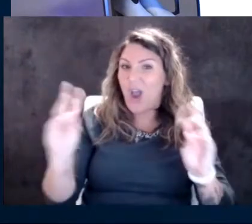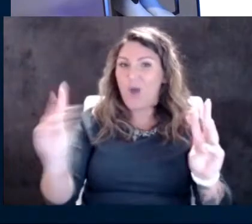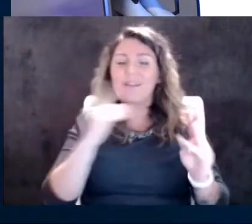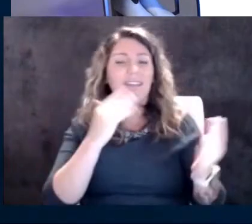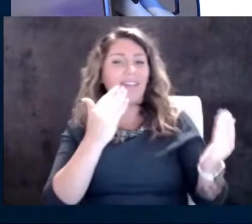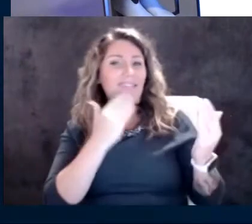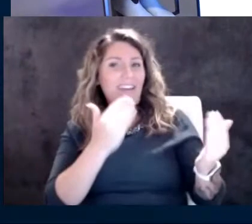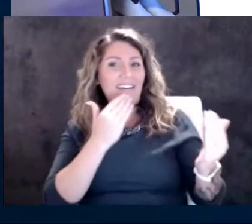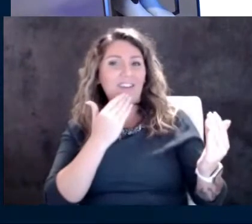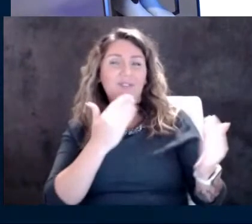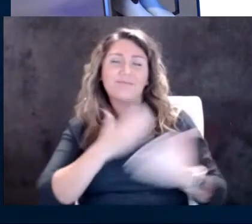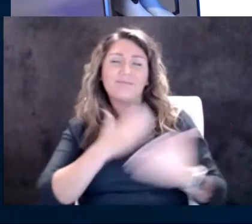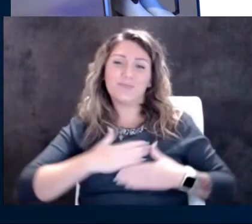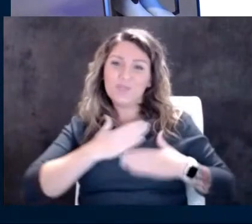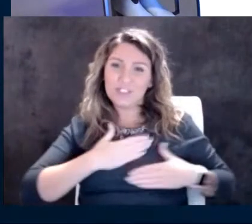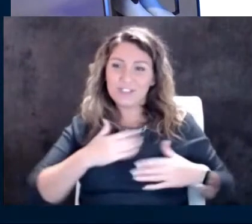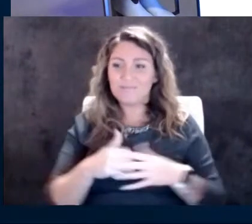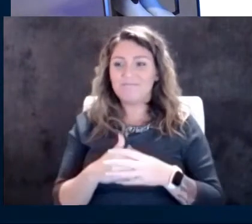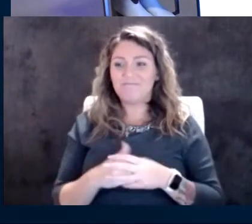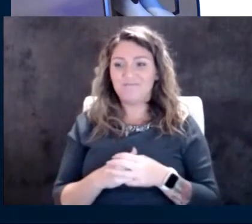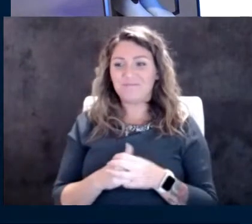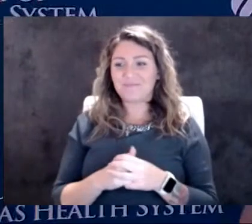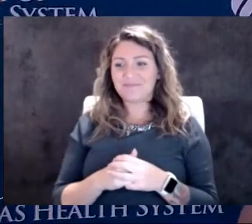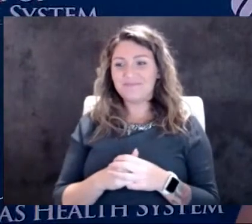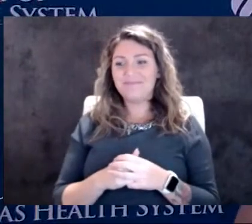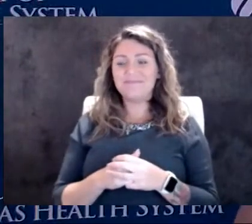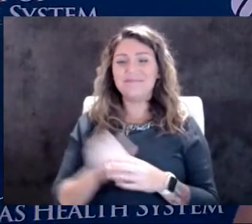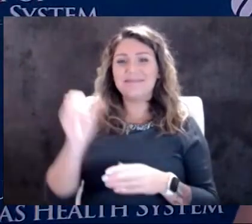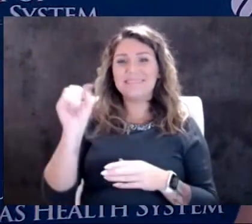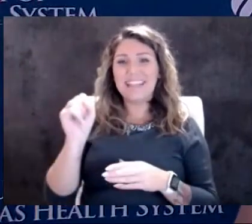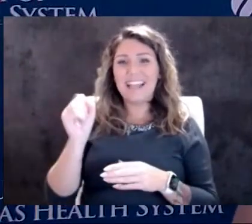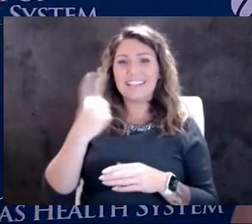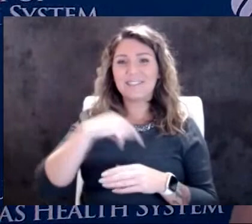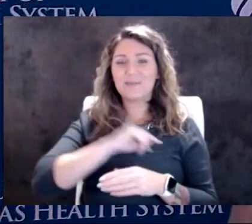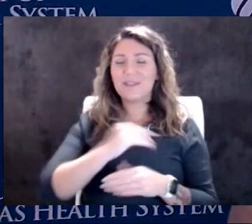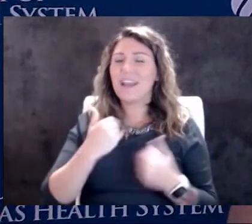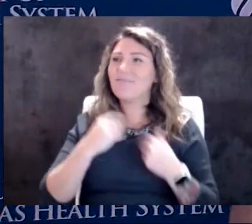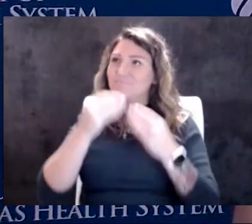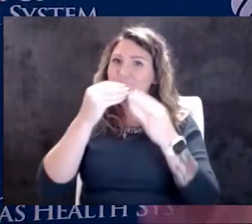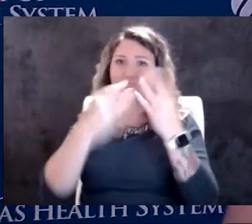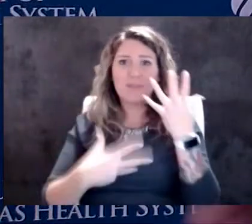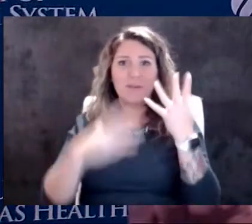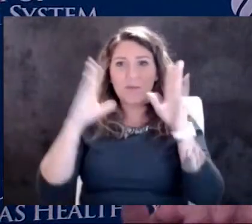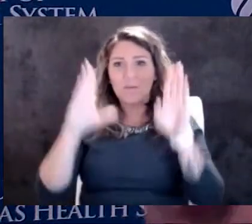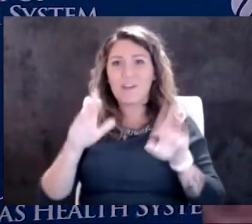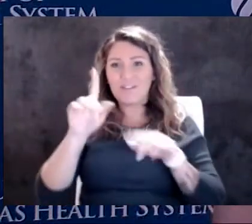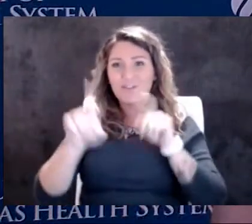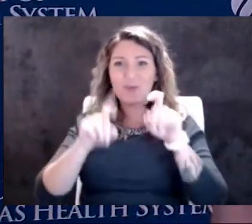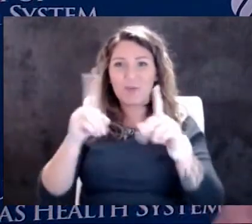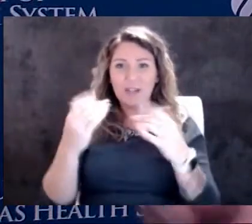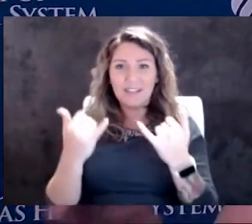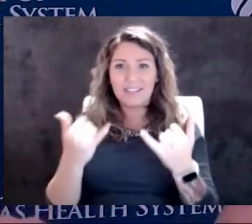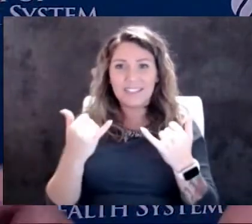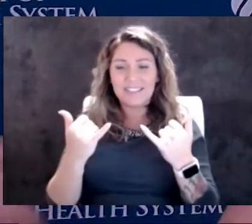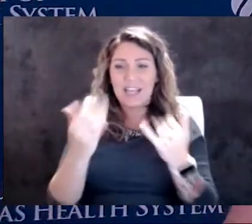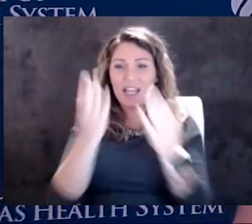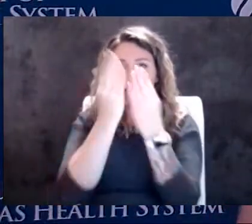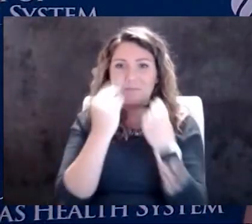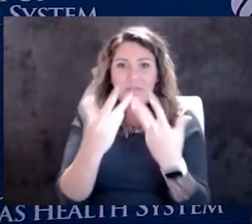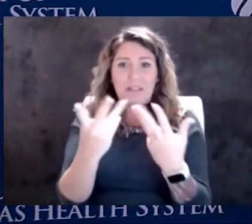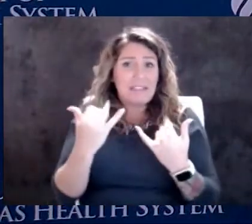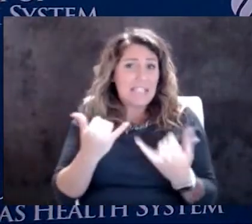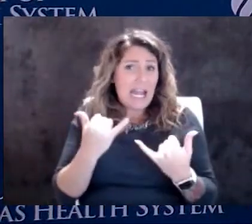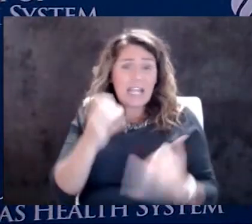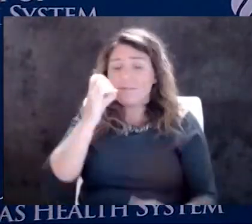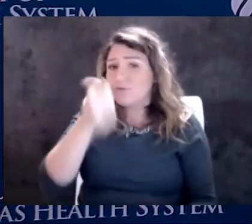very much. So we are getting so many great questions today. So I just want to let everyone know that we'll get to them today, tomorrow, and Friday,